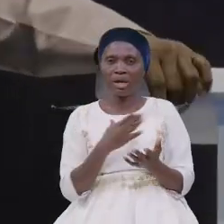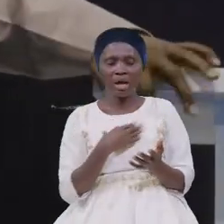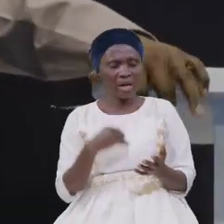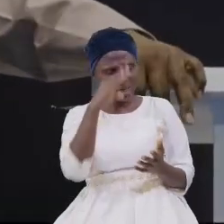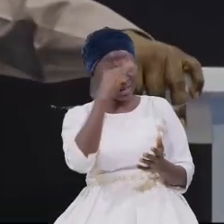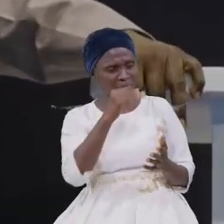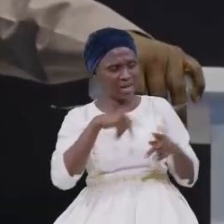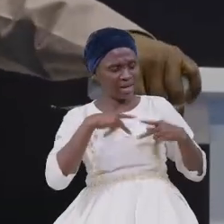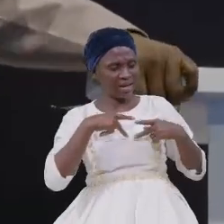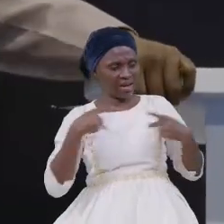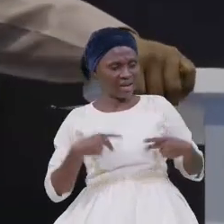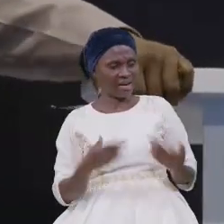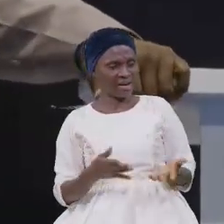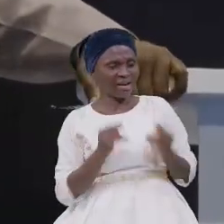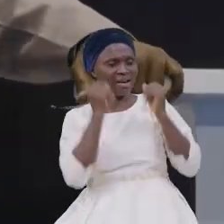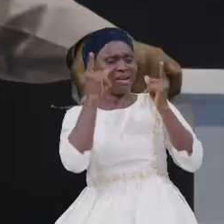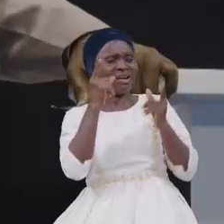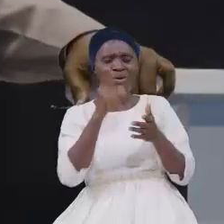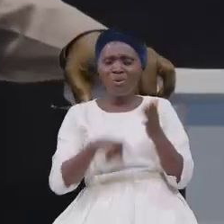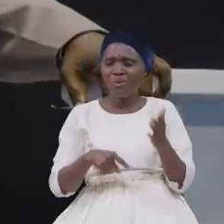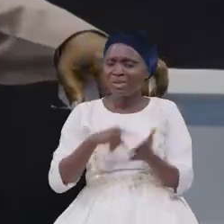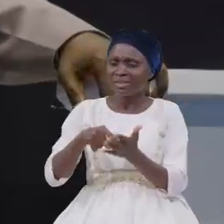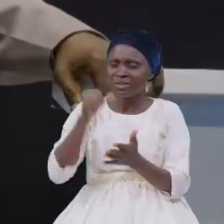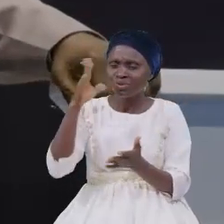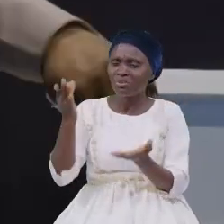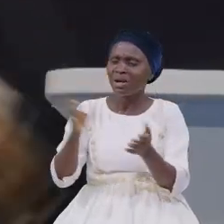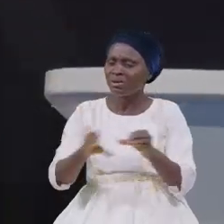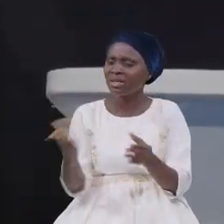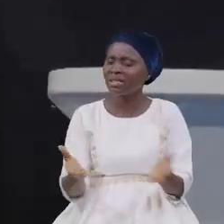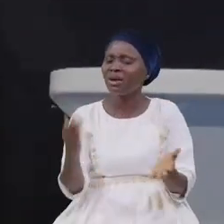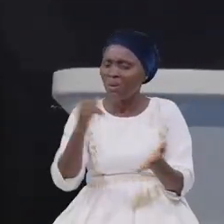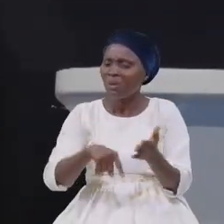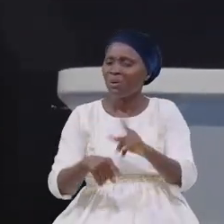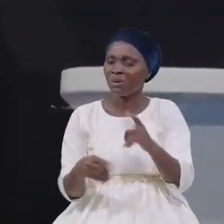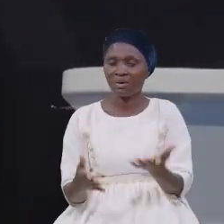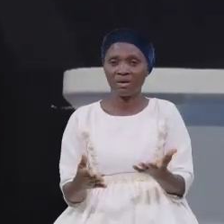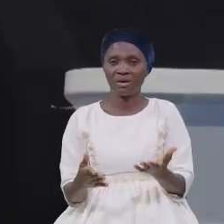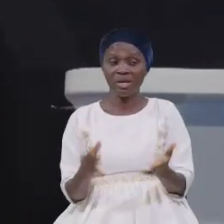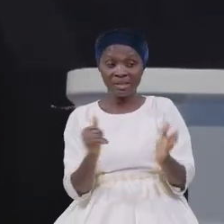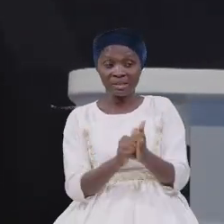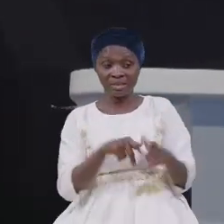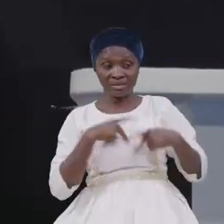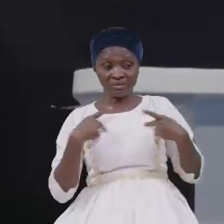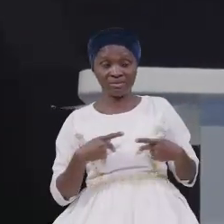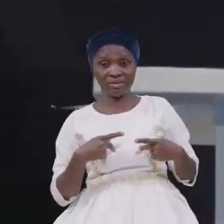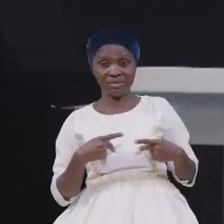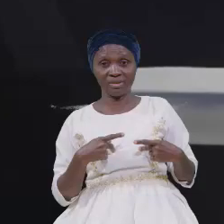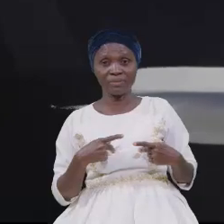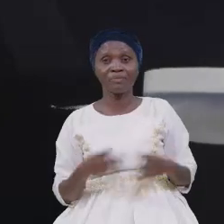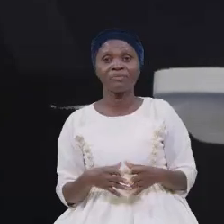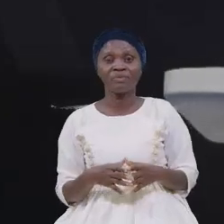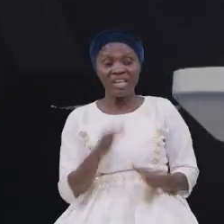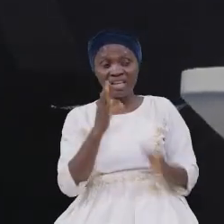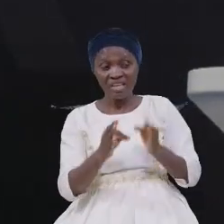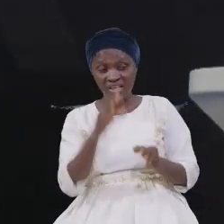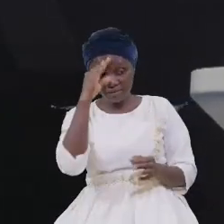one doing here? Obviously, with that Pharisee, if he had his way, he would not